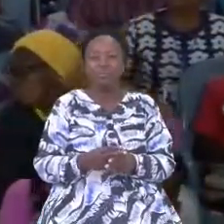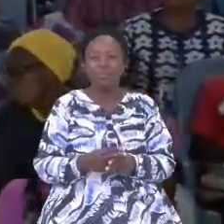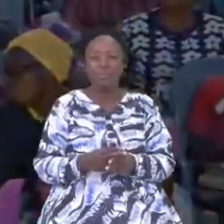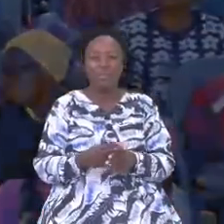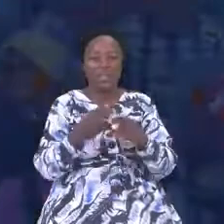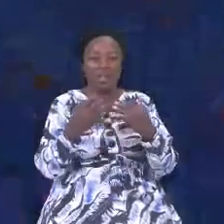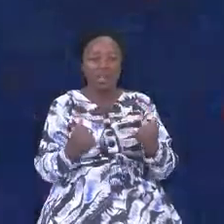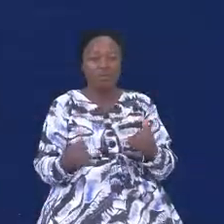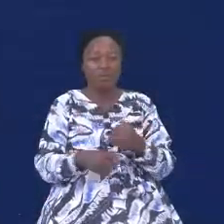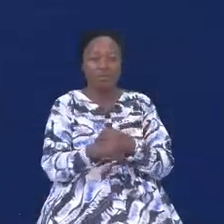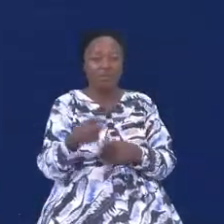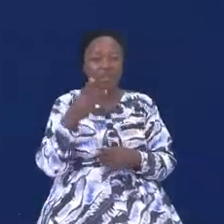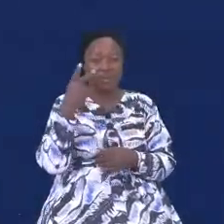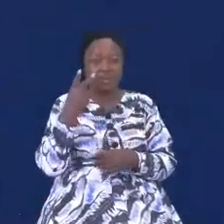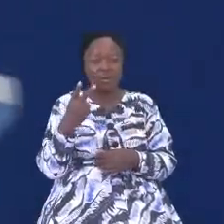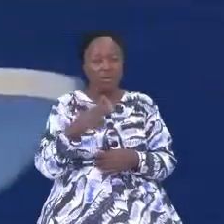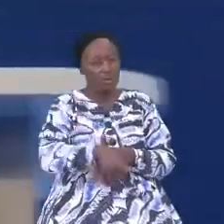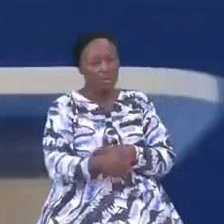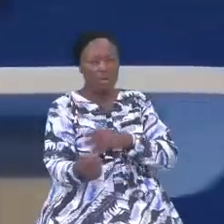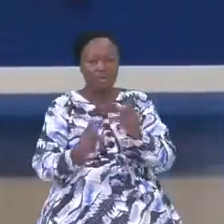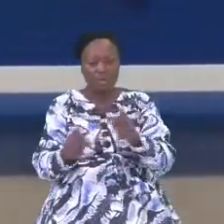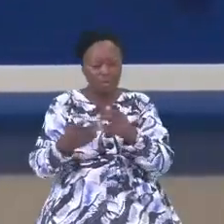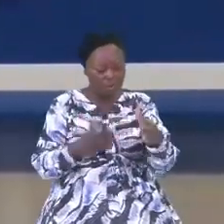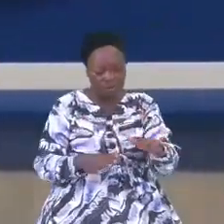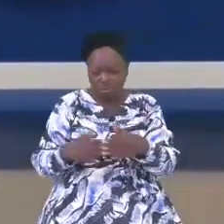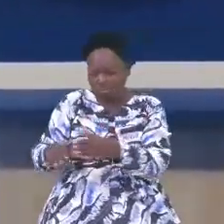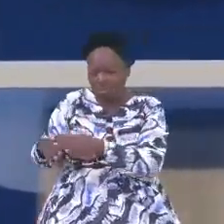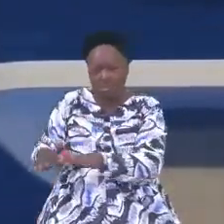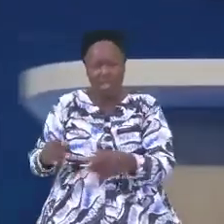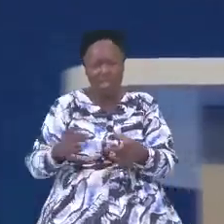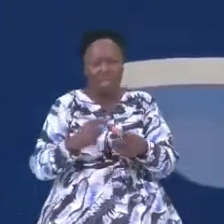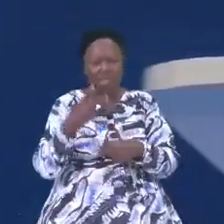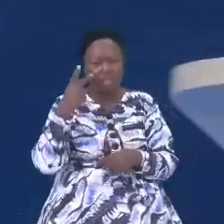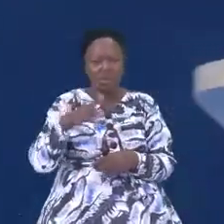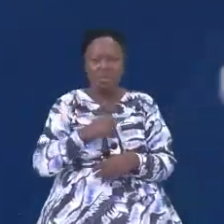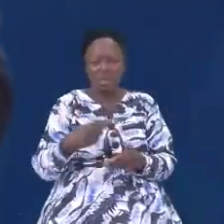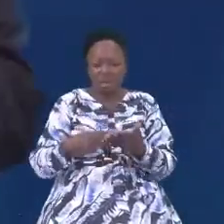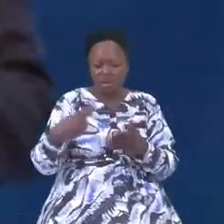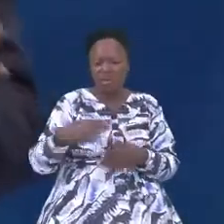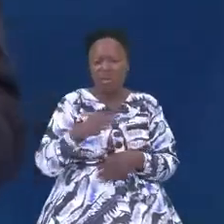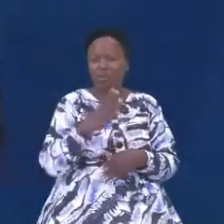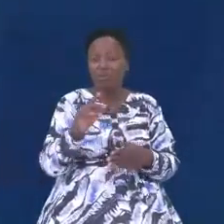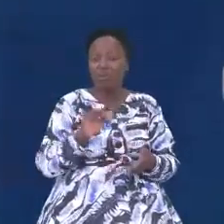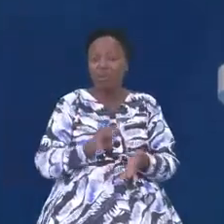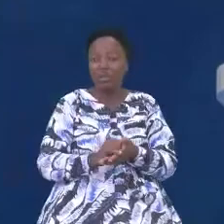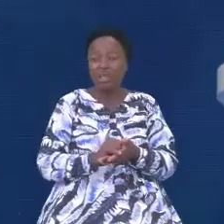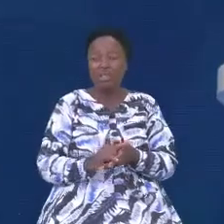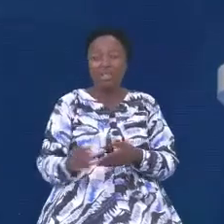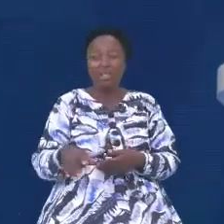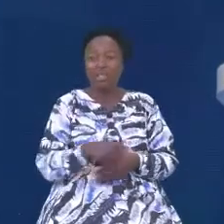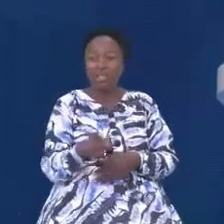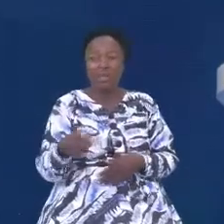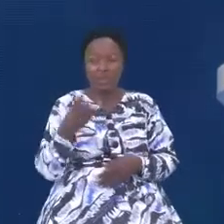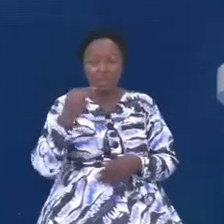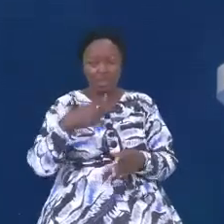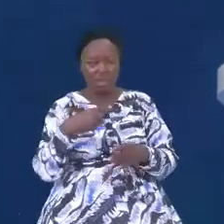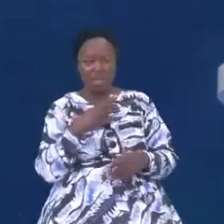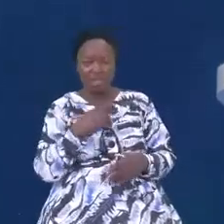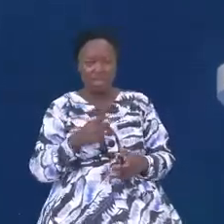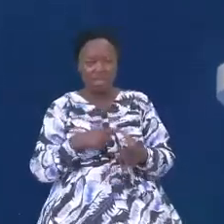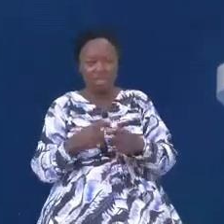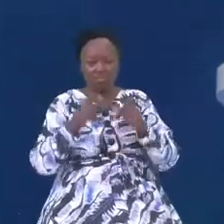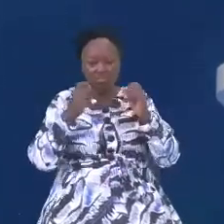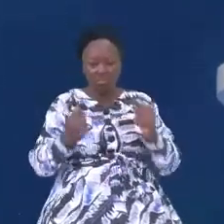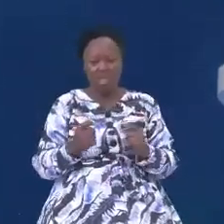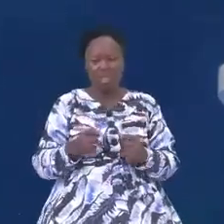they saw other people dying. They saw the consequence of what they were seeing. All of a sudden,